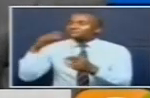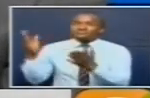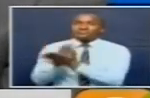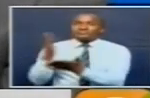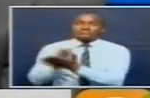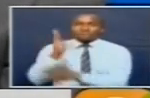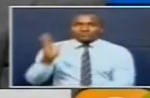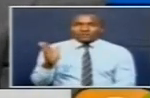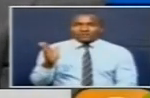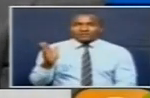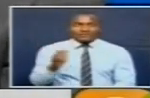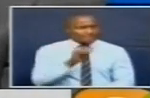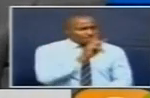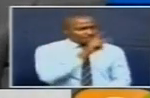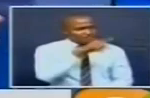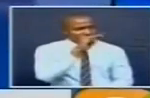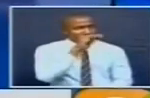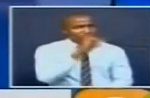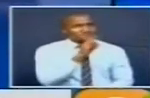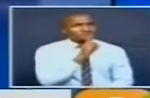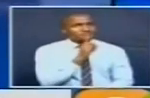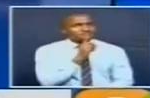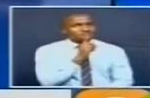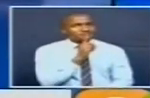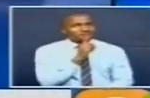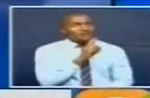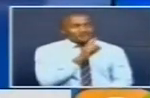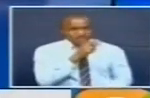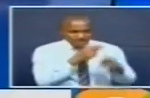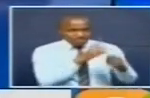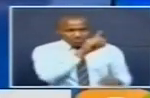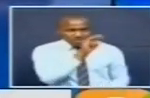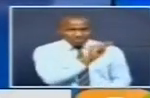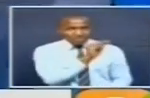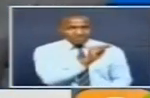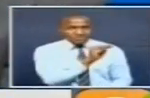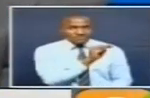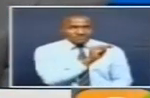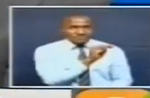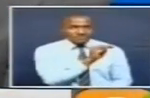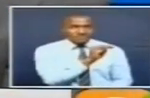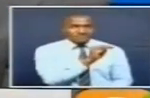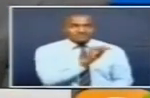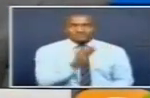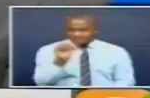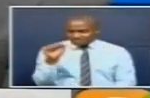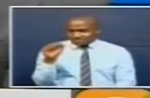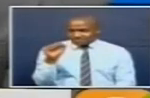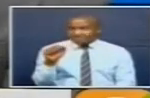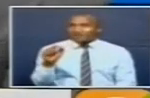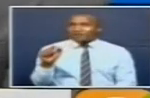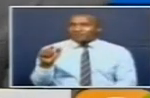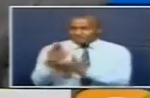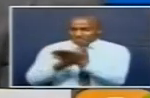was concerned that it could get actually to about 1 million, isn't it? Yeah, they said you could get to, and it was based on statistics